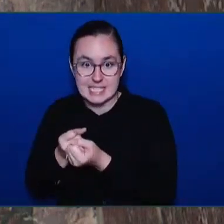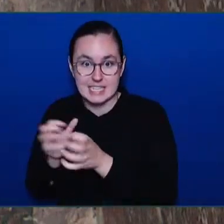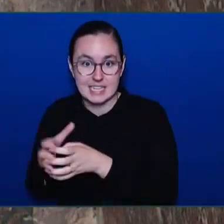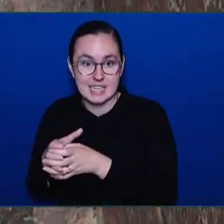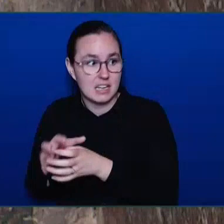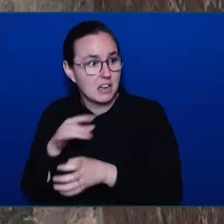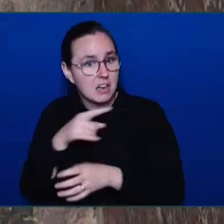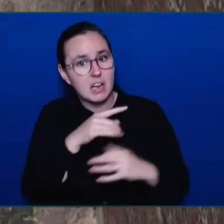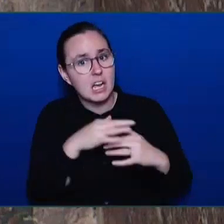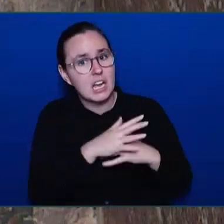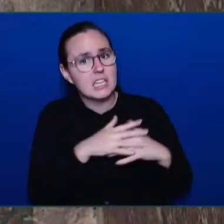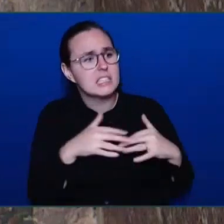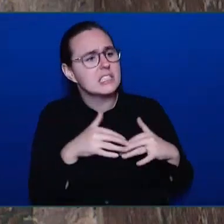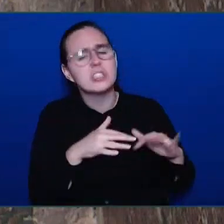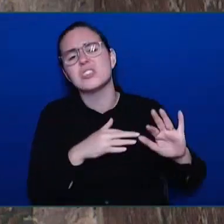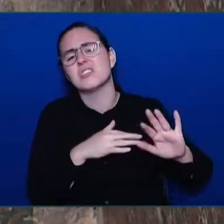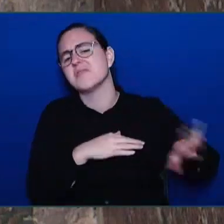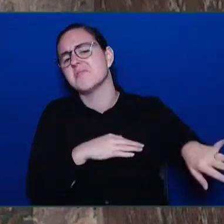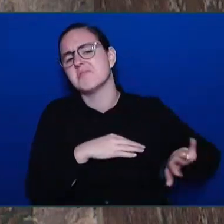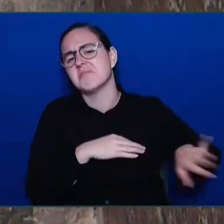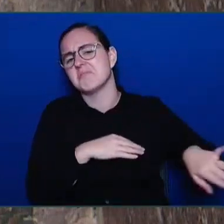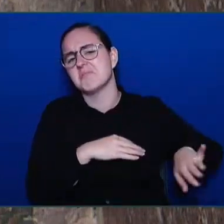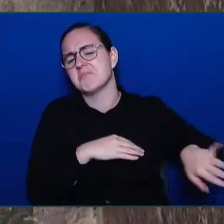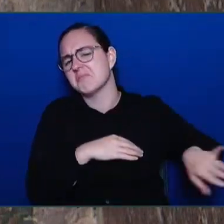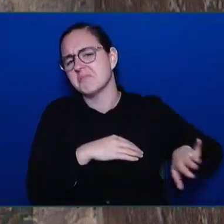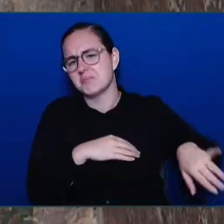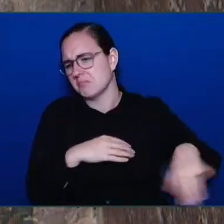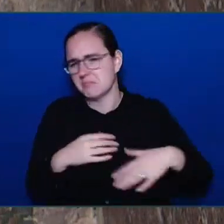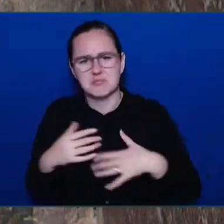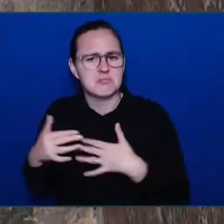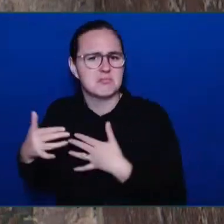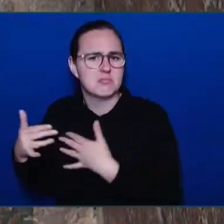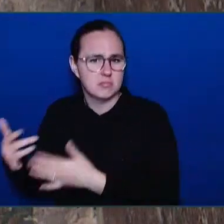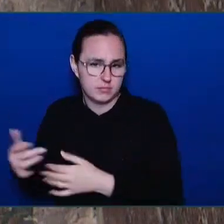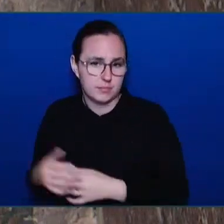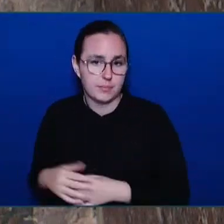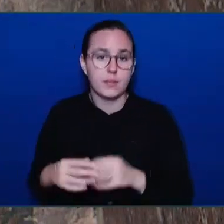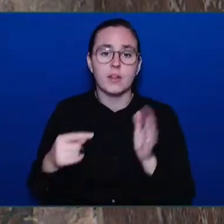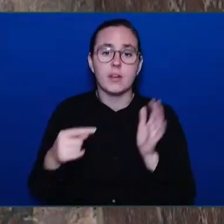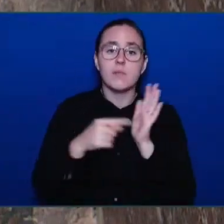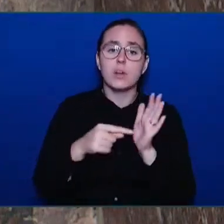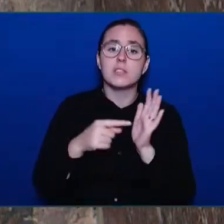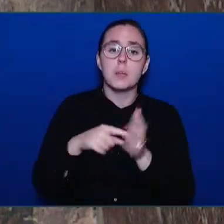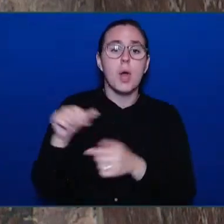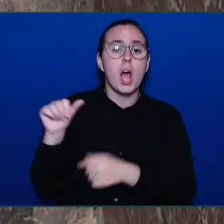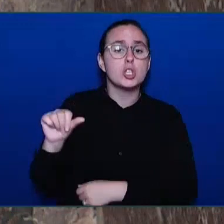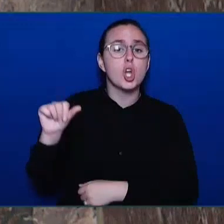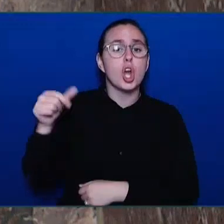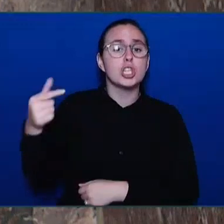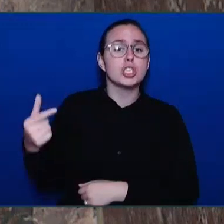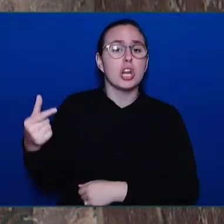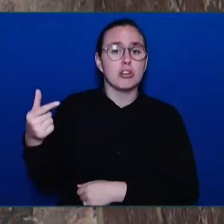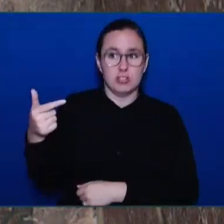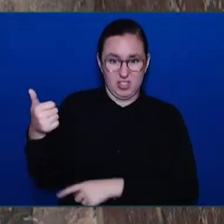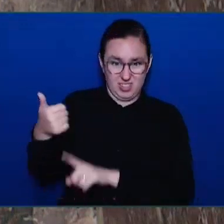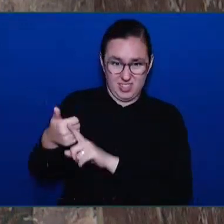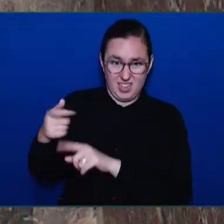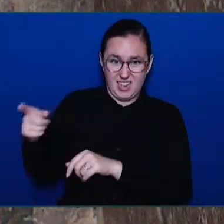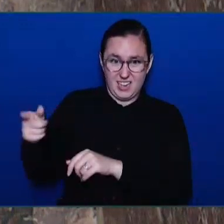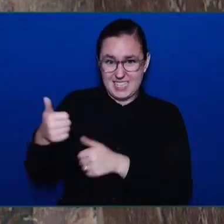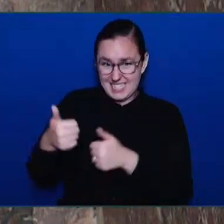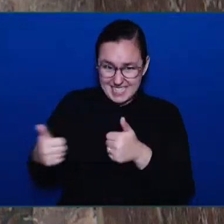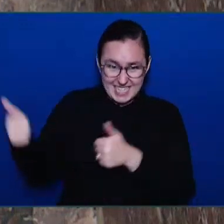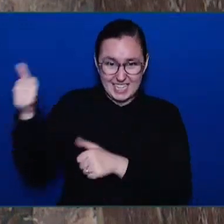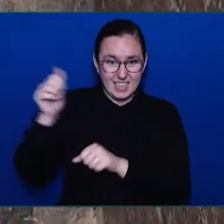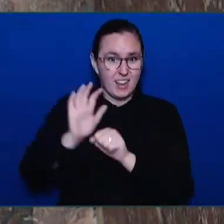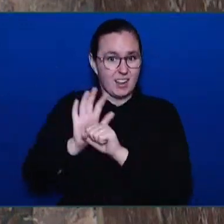opportunity. For instance, his Attorney General, who was a senior campaigner for the US-based Stand.Earth. She